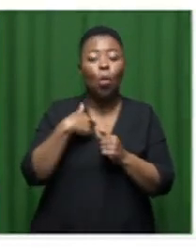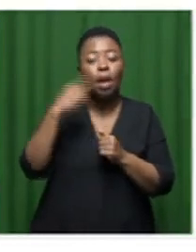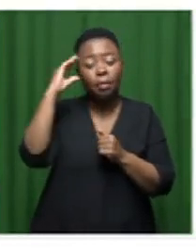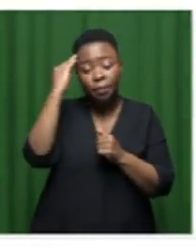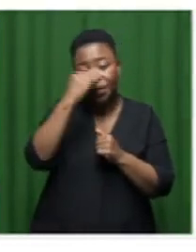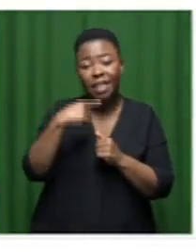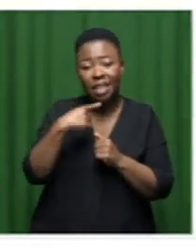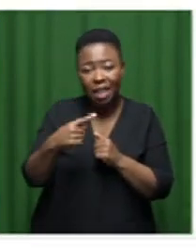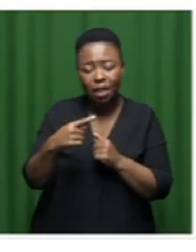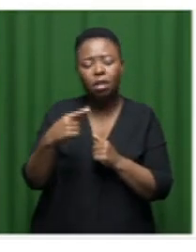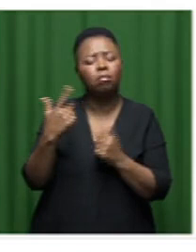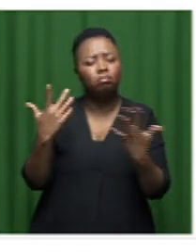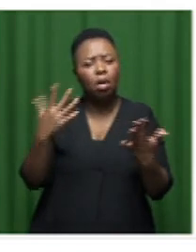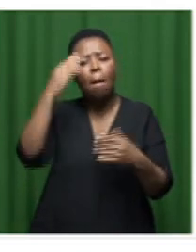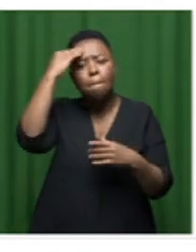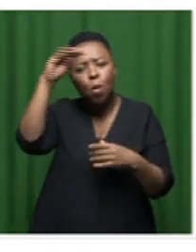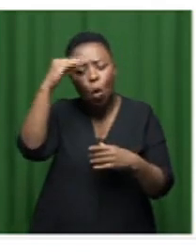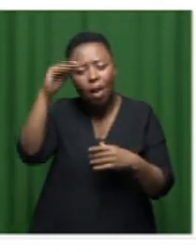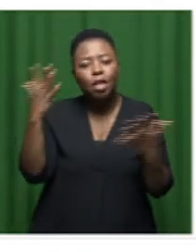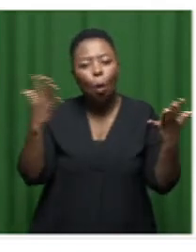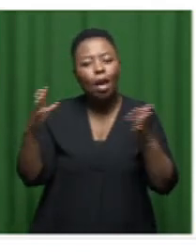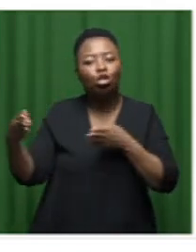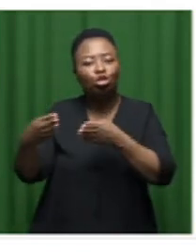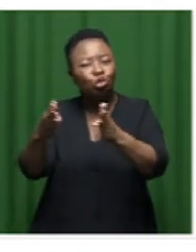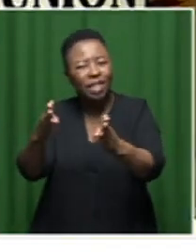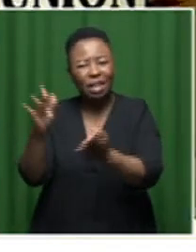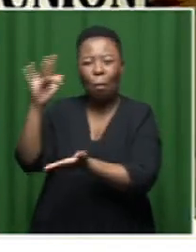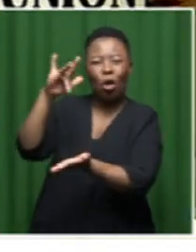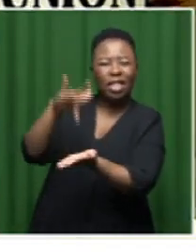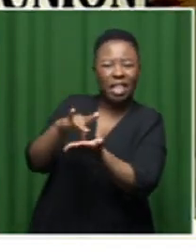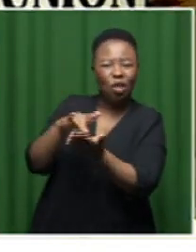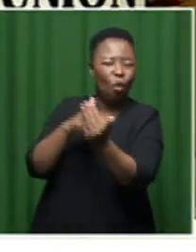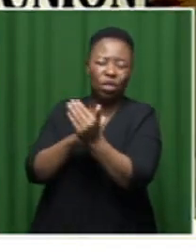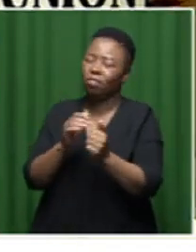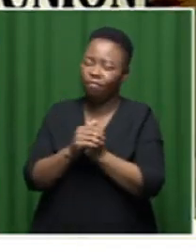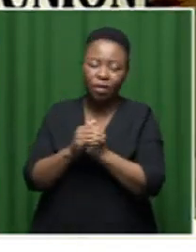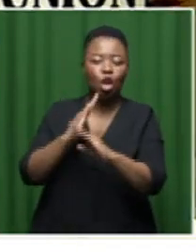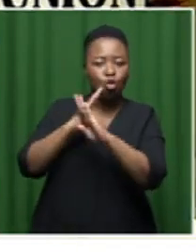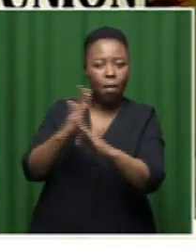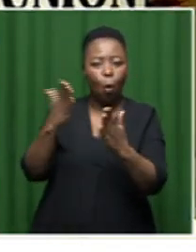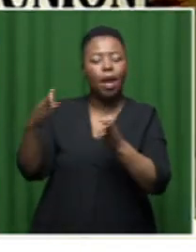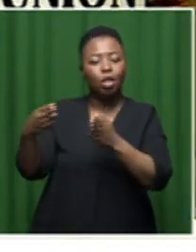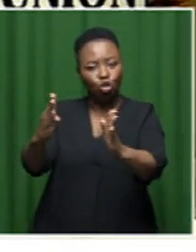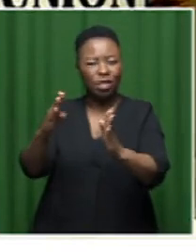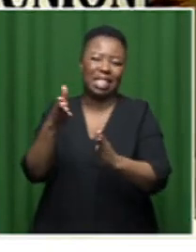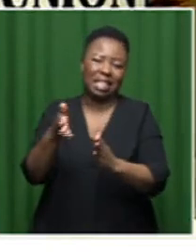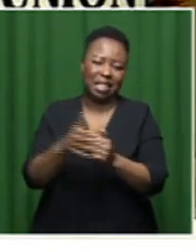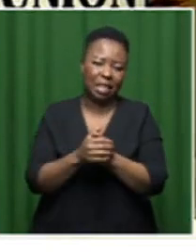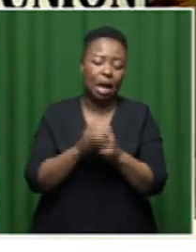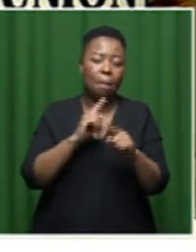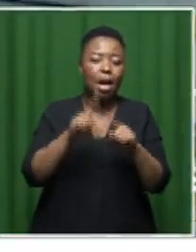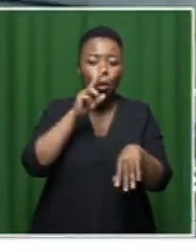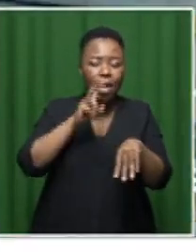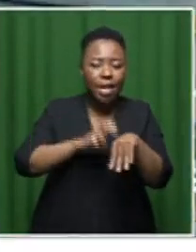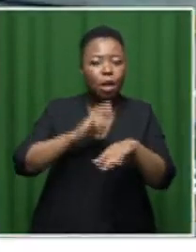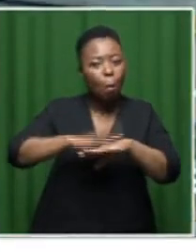but policing is on the streets where crimes are likely to be prevented. SAPU says for this to happen, more police members are needed